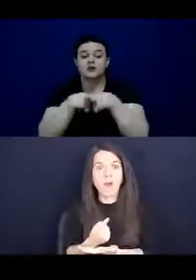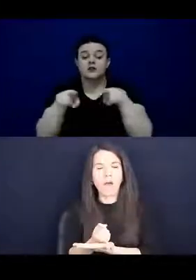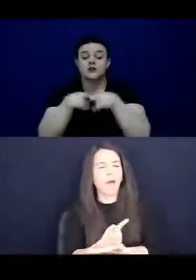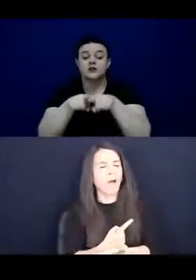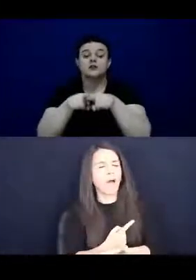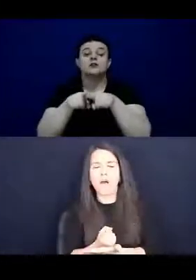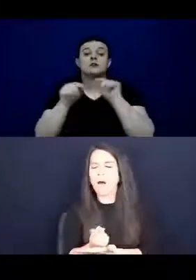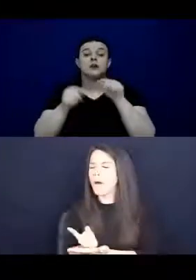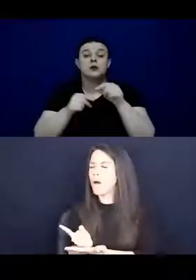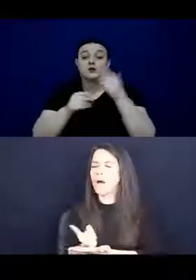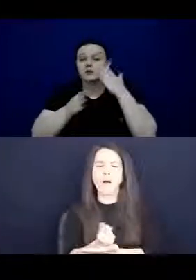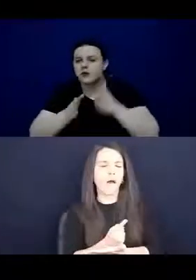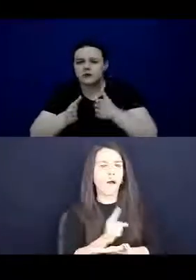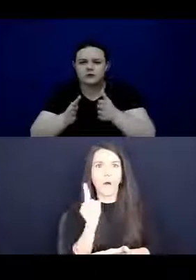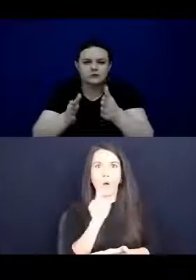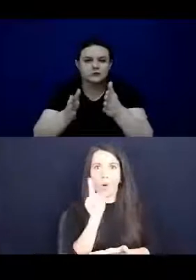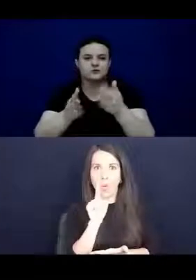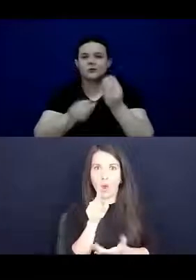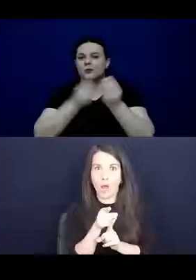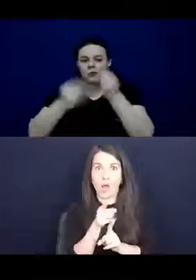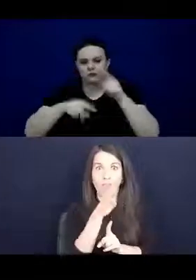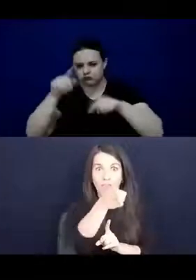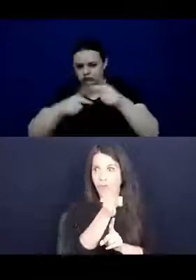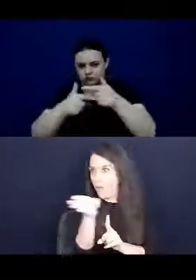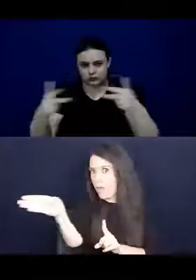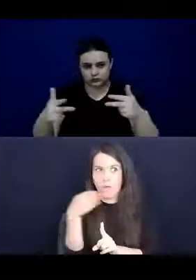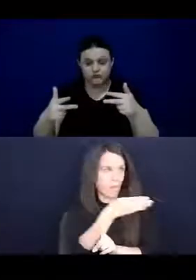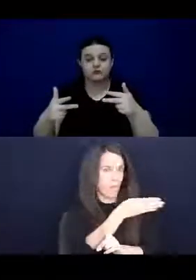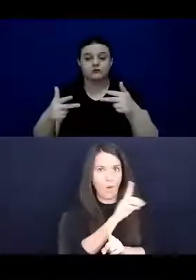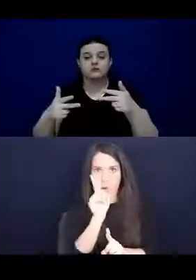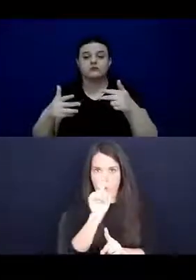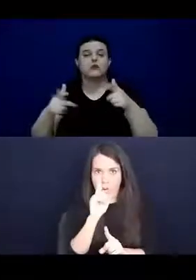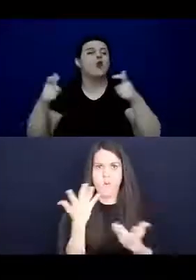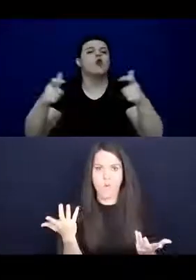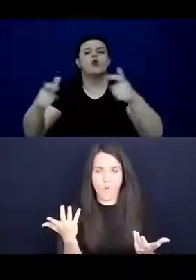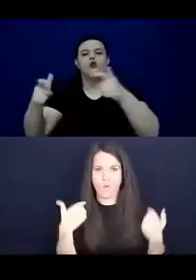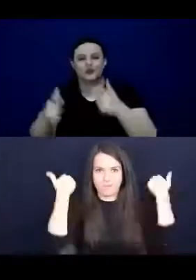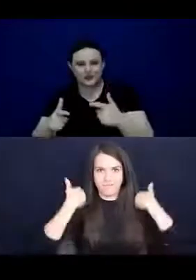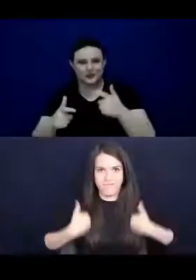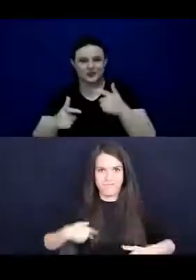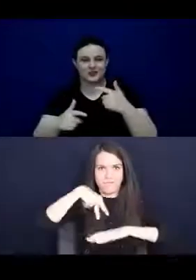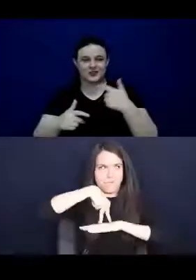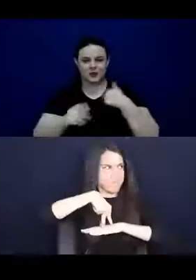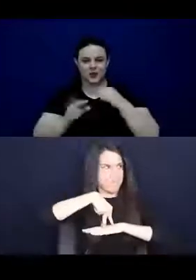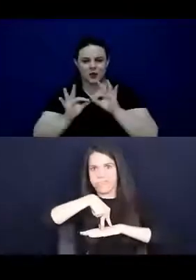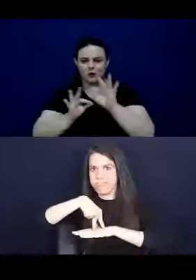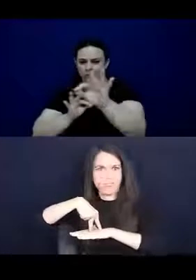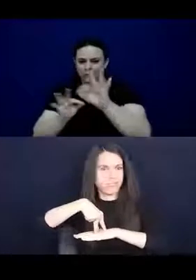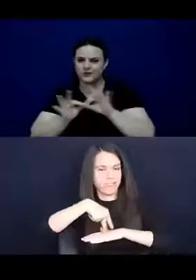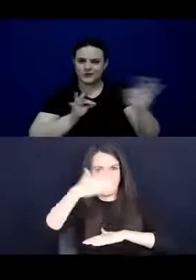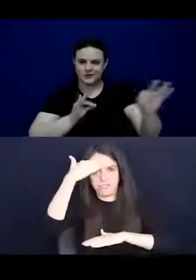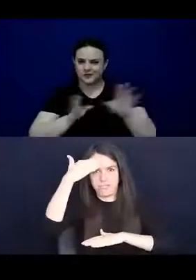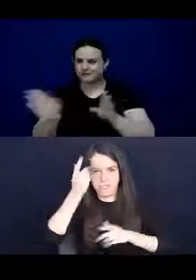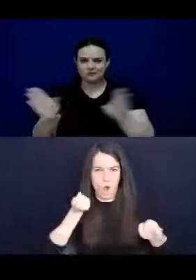other objects, people, or places are in relation to yourself, and where you are in relation to